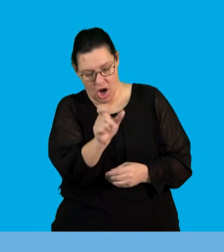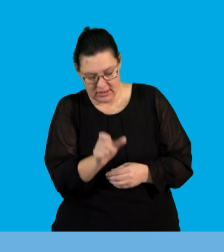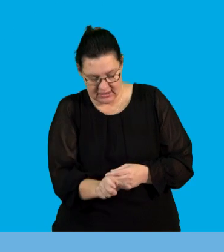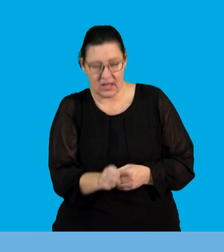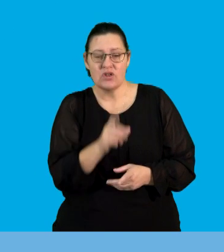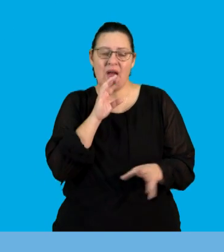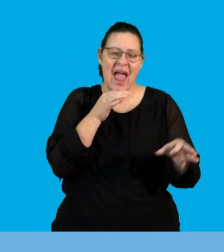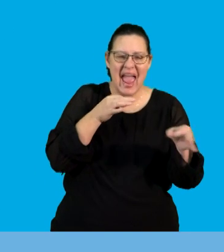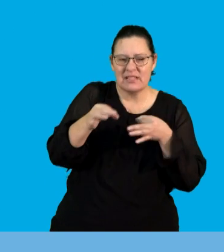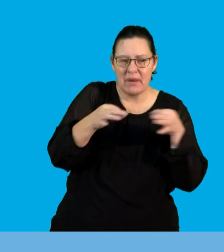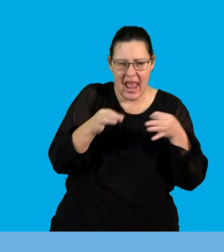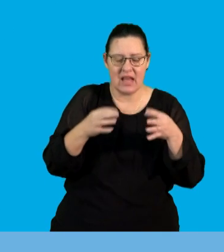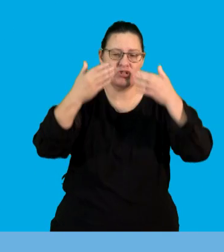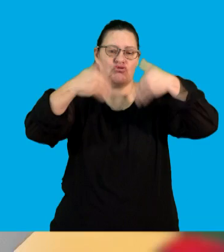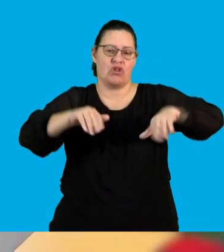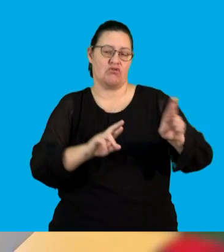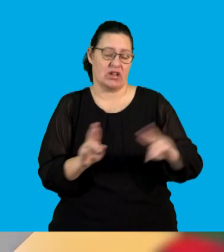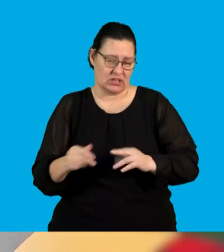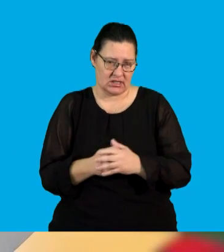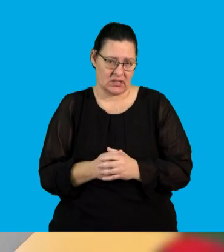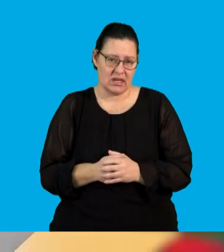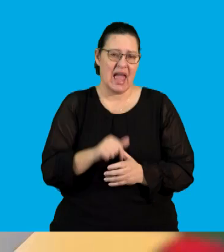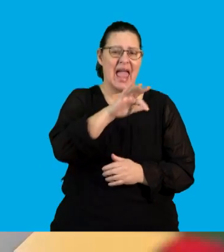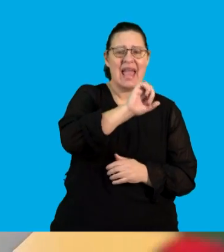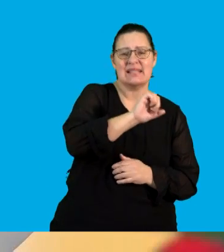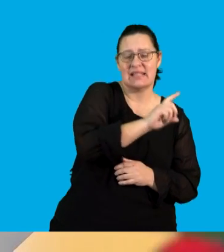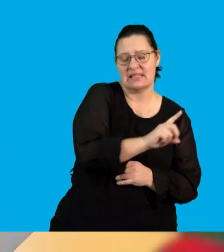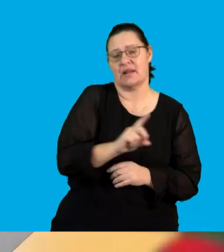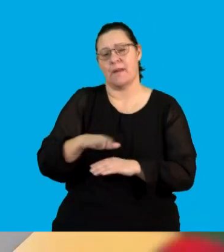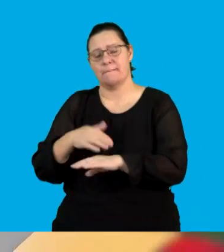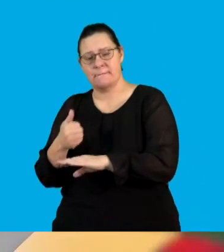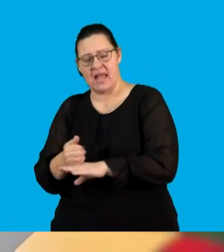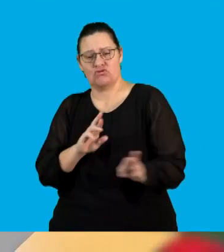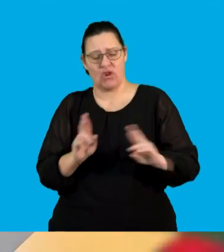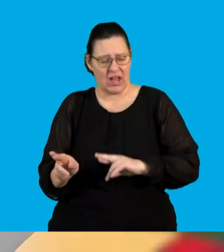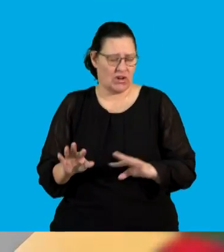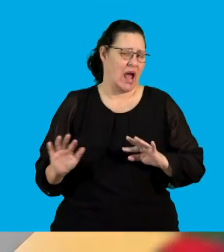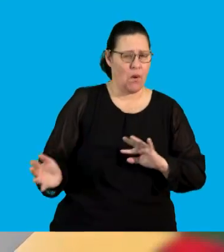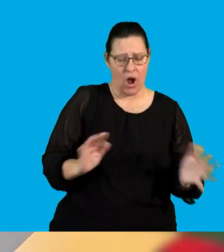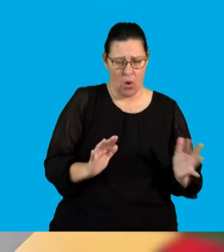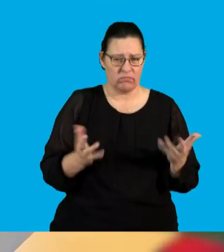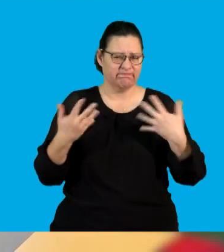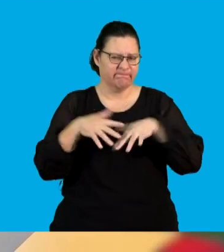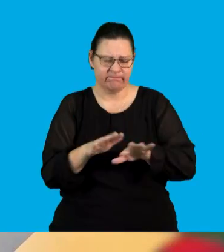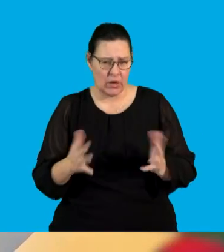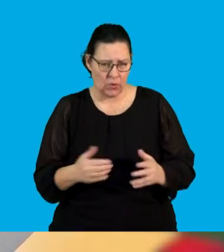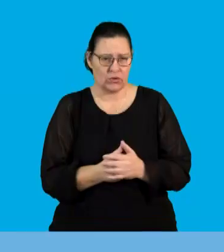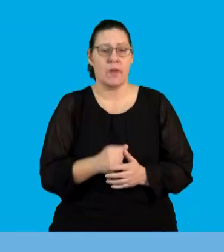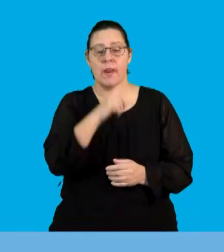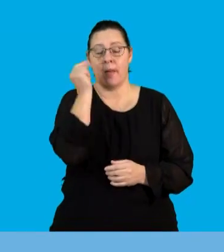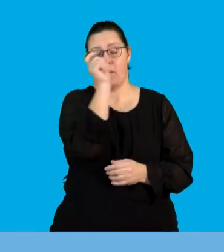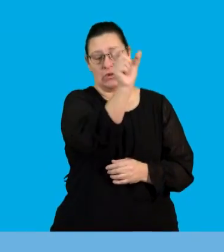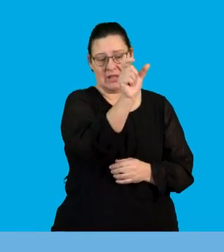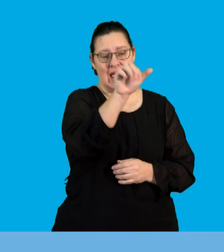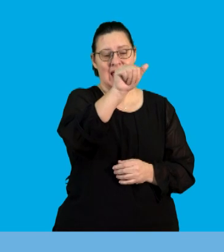better explain the neutralization reaction, the acid-base reaction, and how do those things relate to each other. So you're going to be using words such as